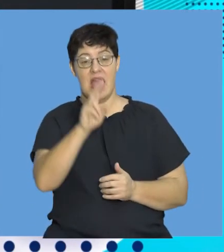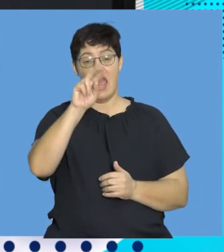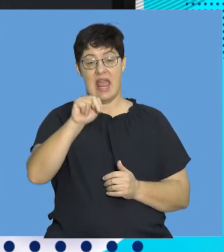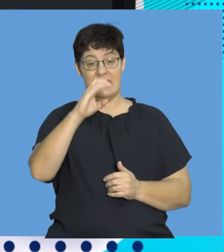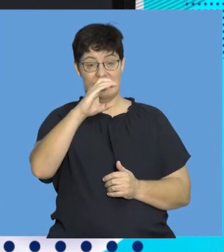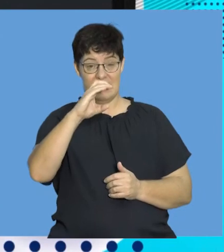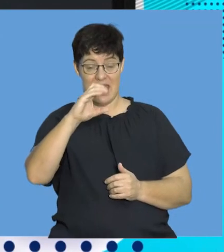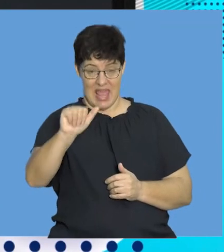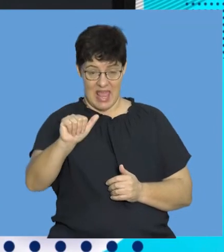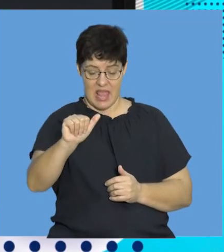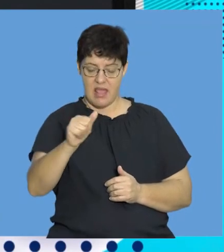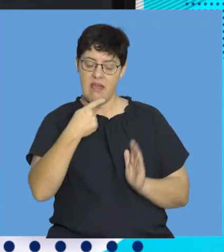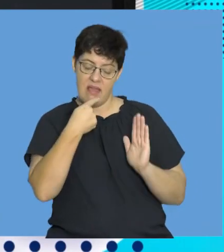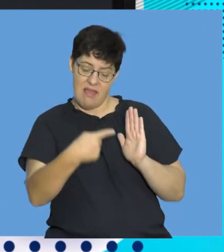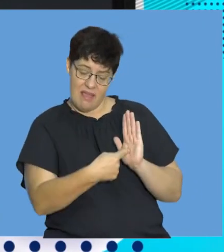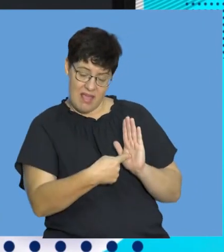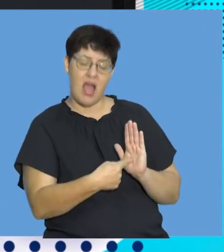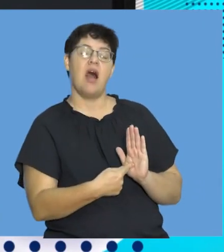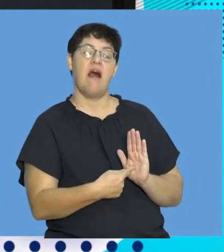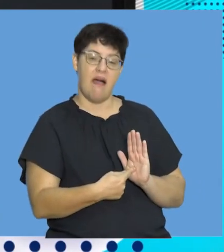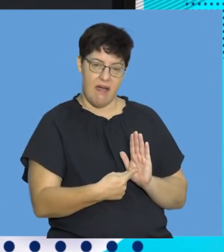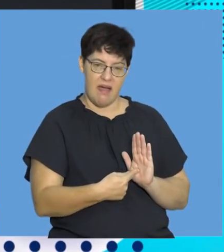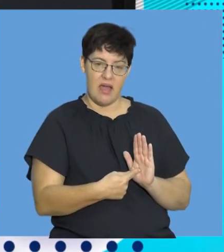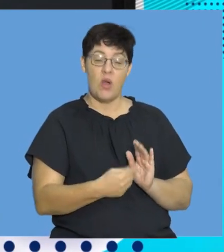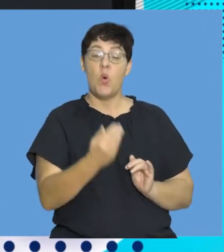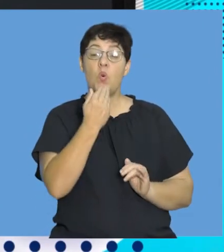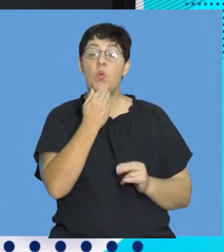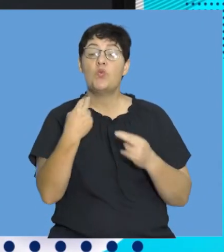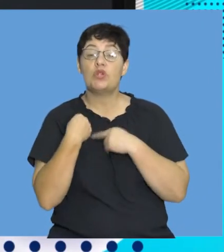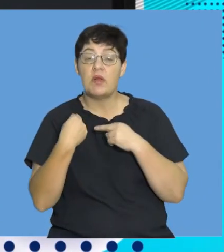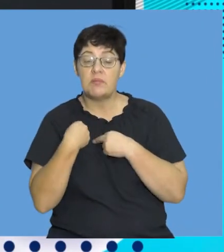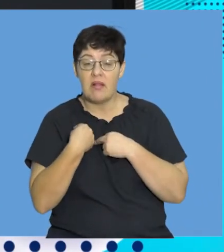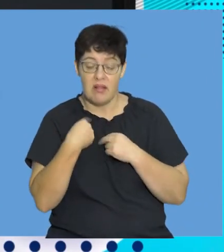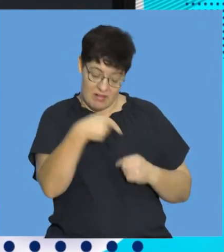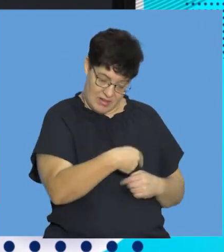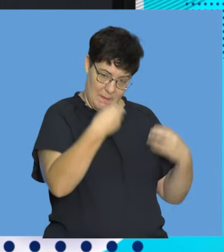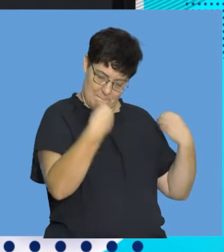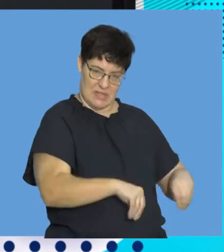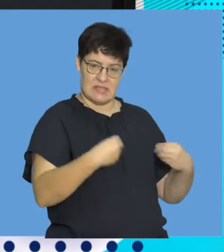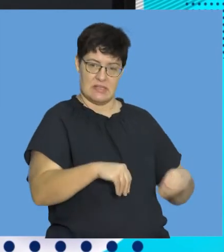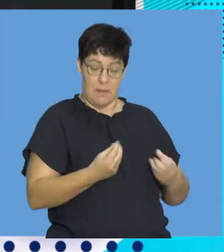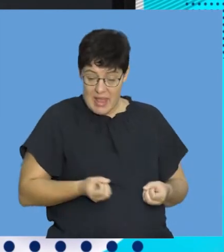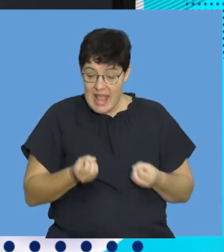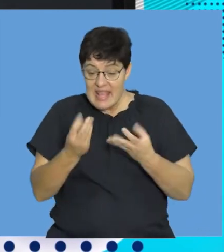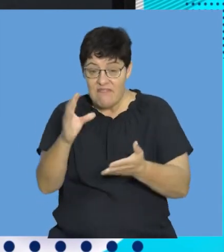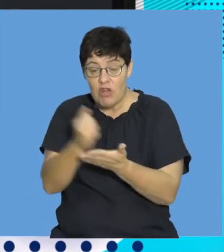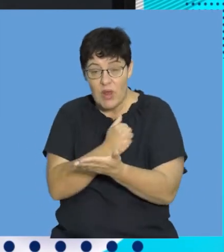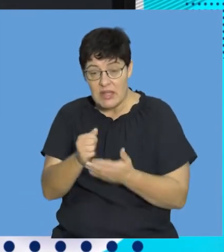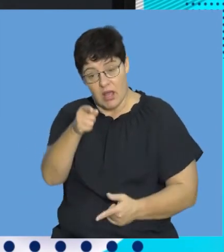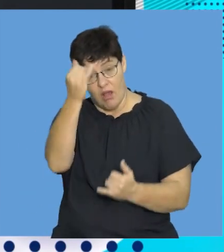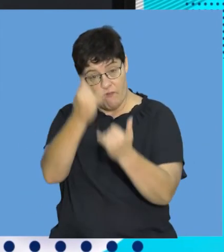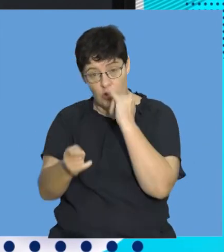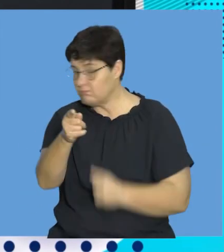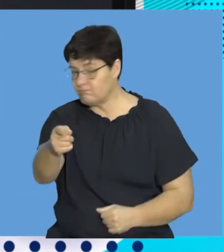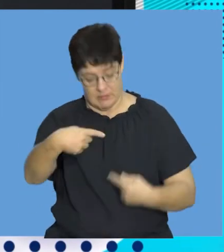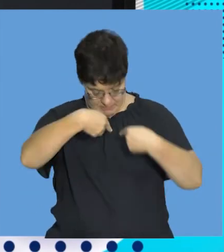Credit Act stipulates that the onus is on the business to ensure that